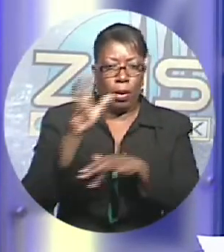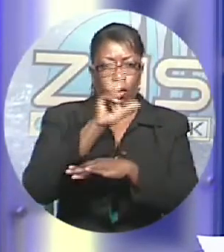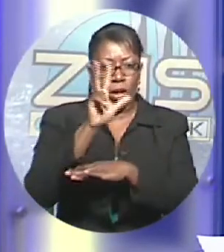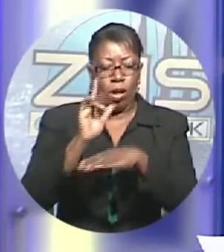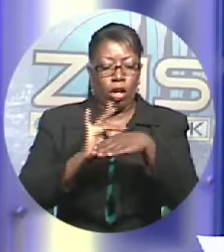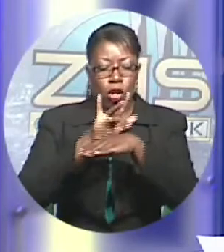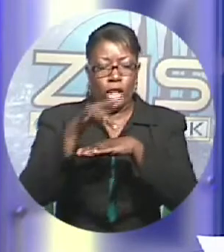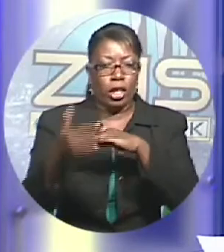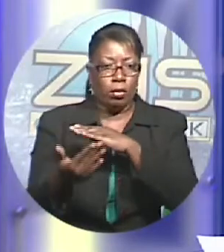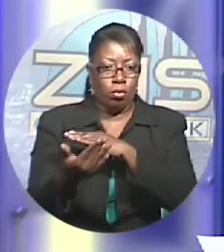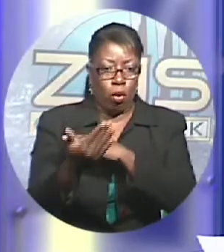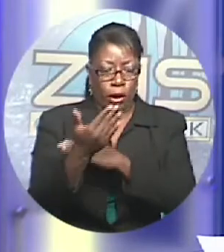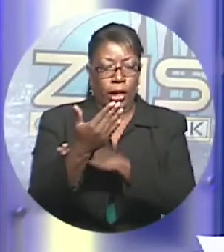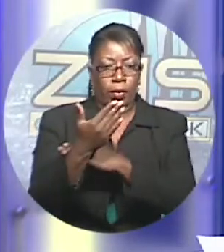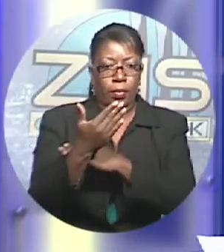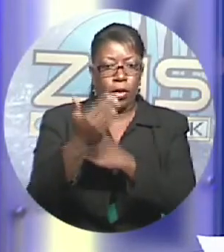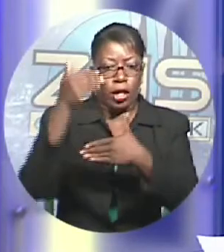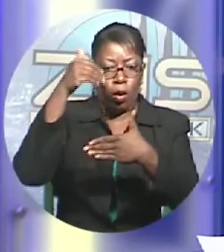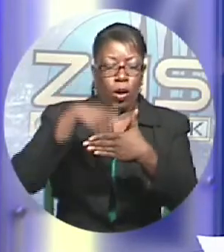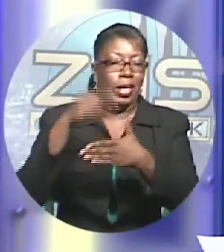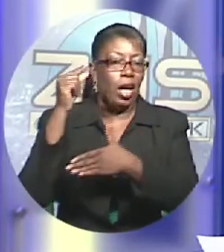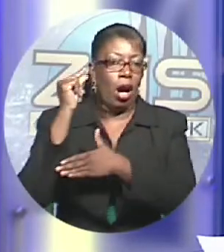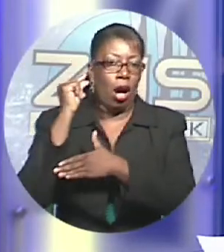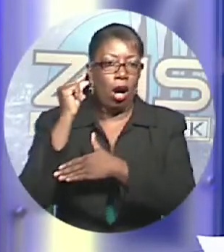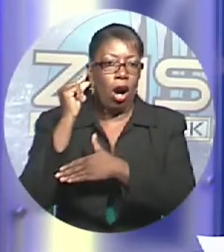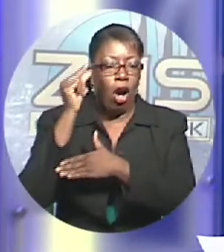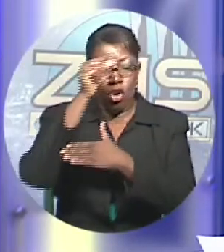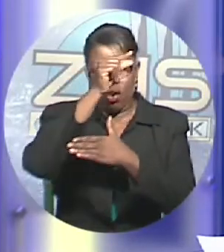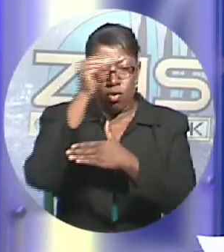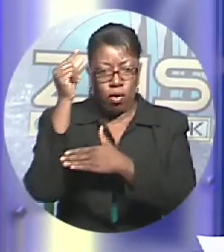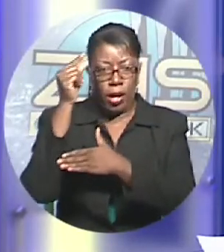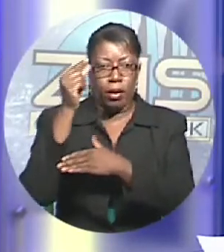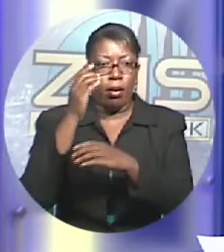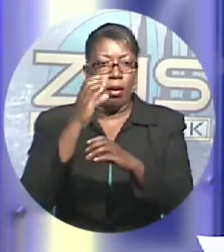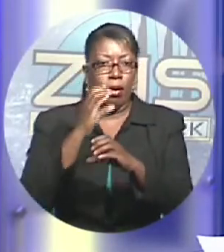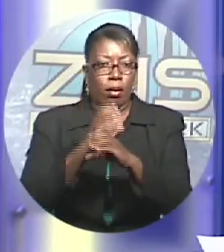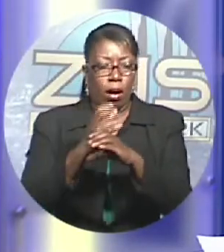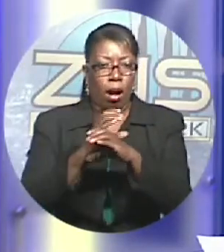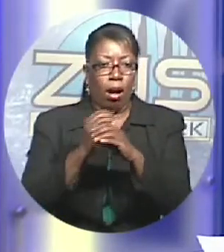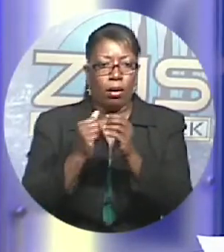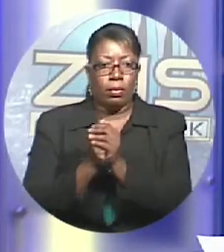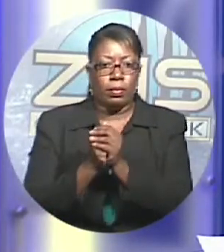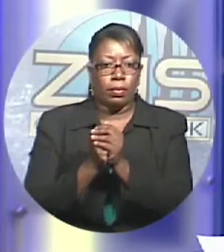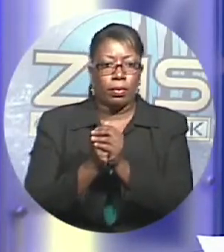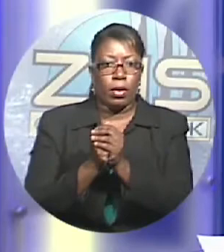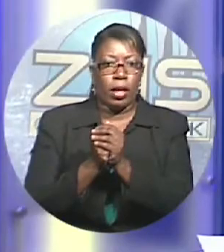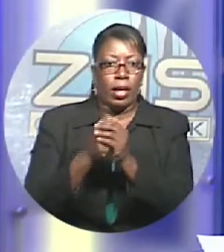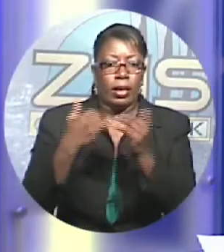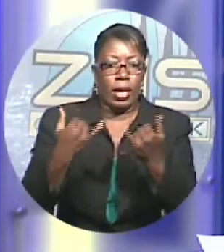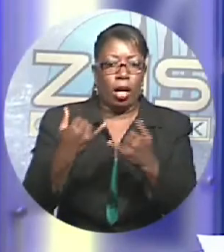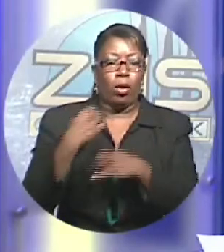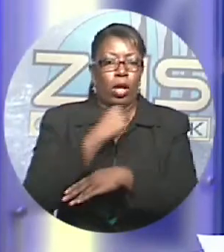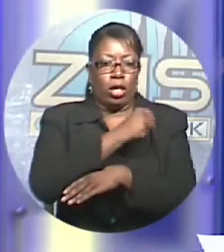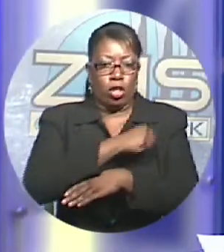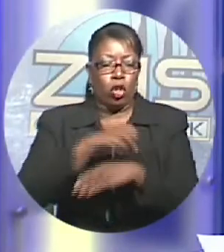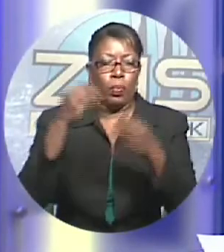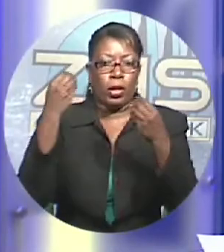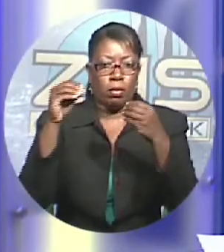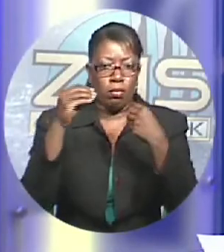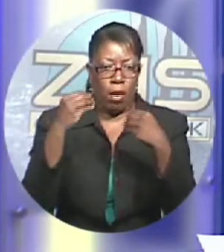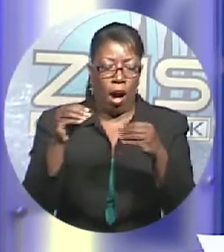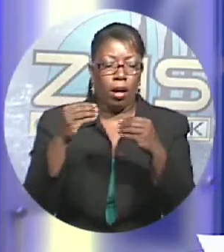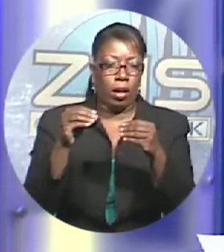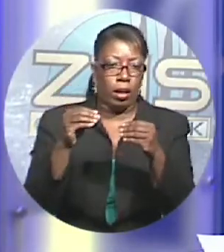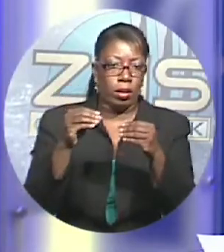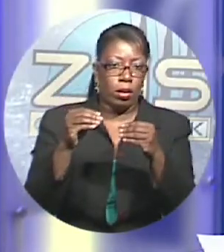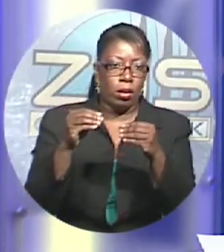in a gray-colored vehicle. The robberies continued with a gunman robbing a supermarket on East Street and Robinson Road of an undetermined amount of